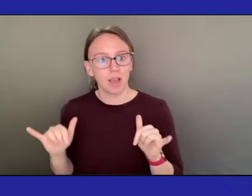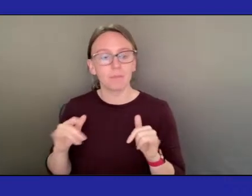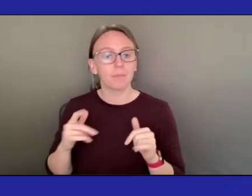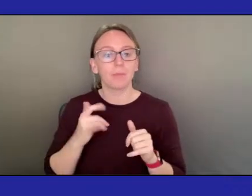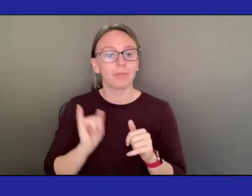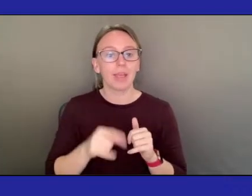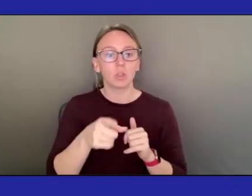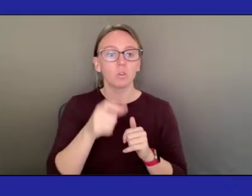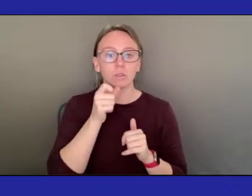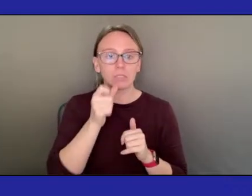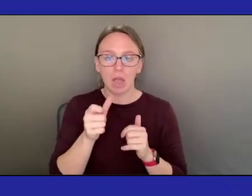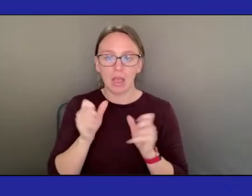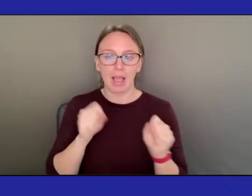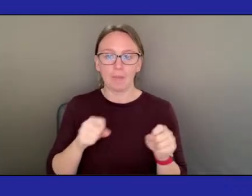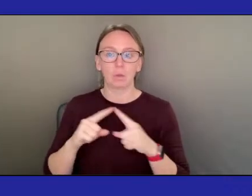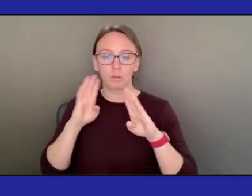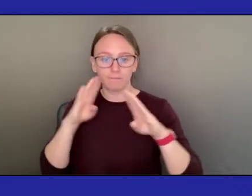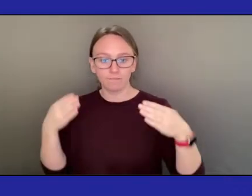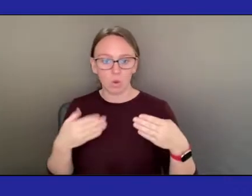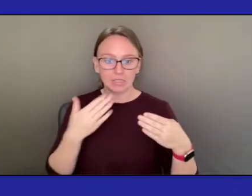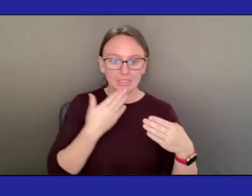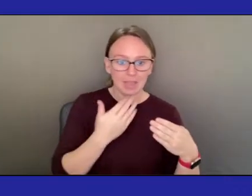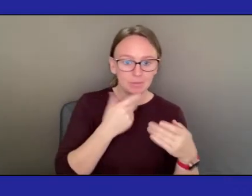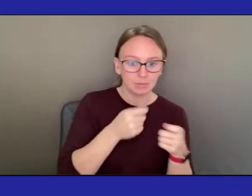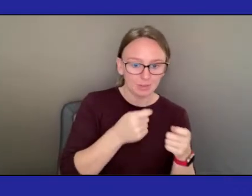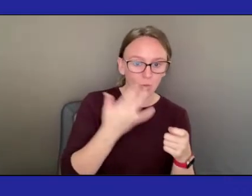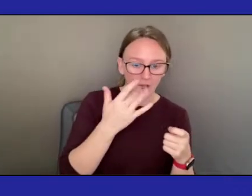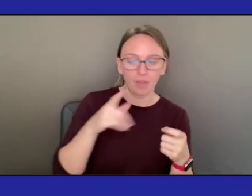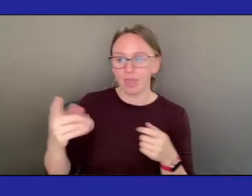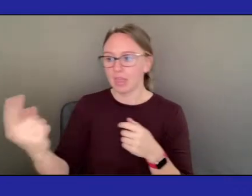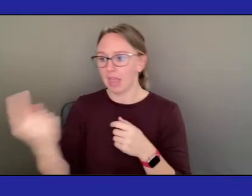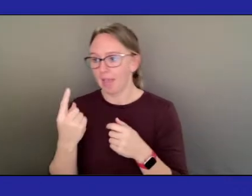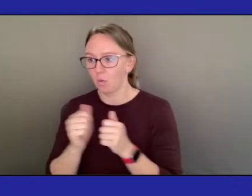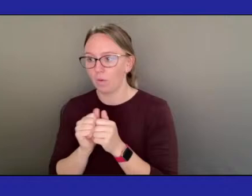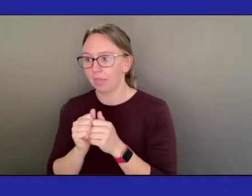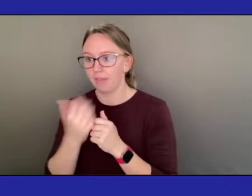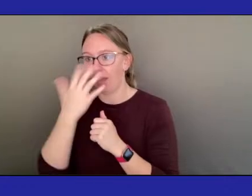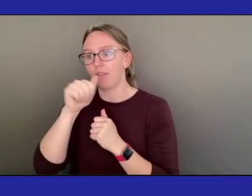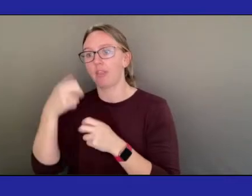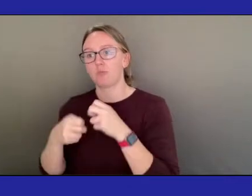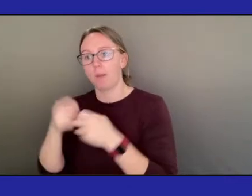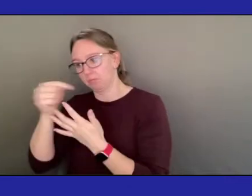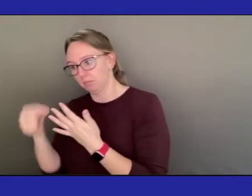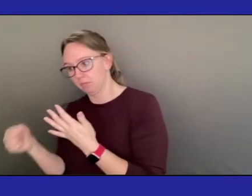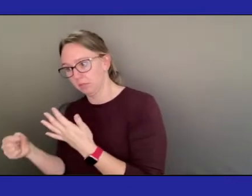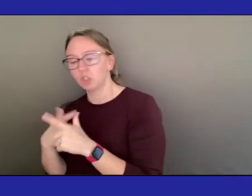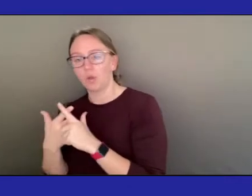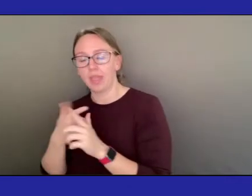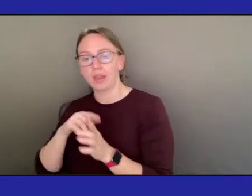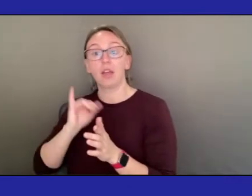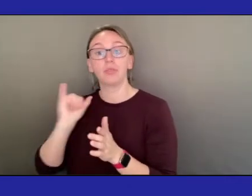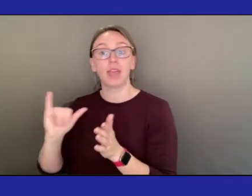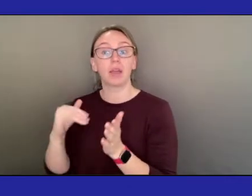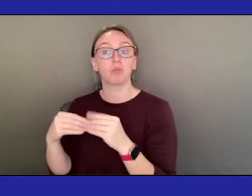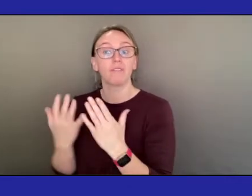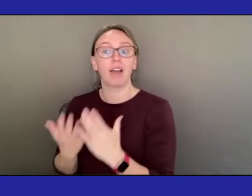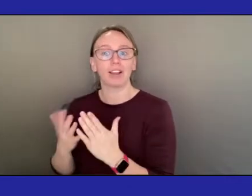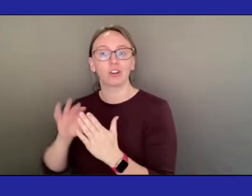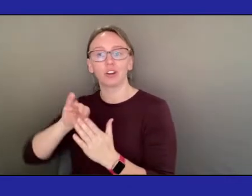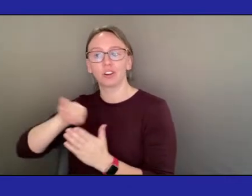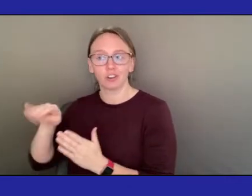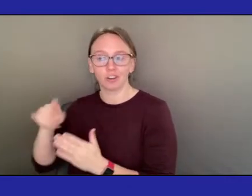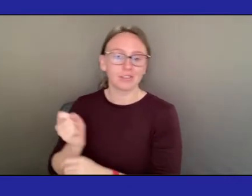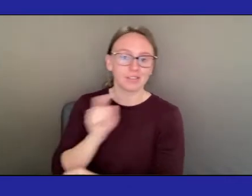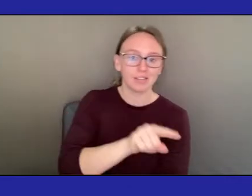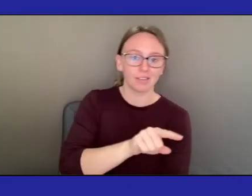get to focus on the diabetes management because they came in with like 5 other problems. And maybe you didn't advance their